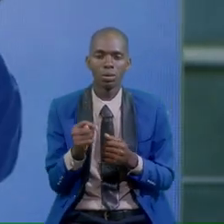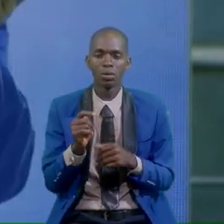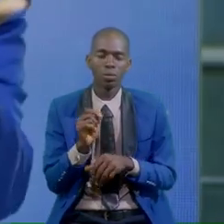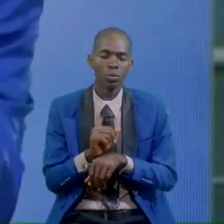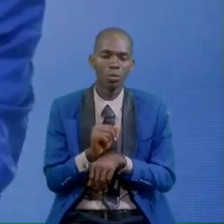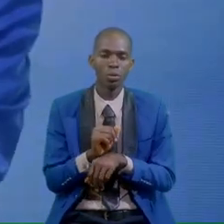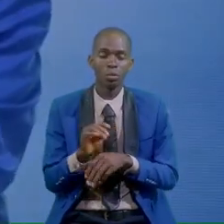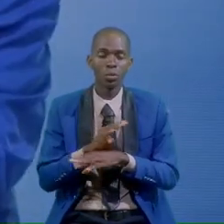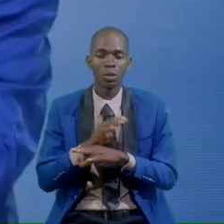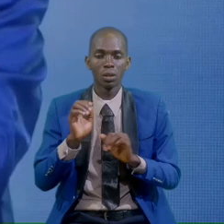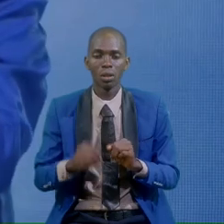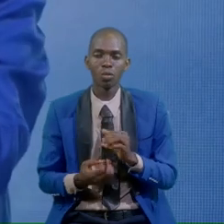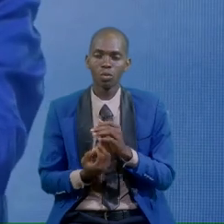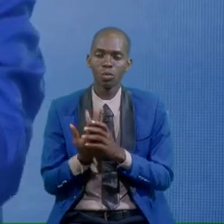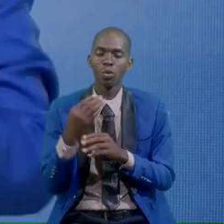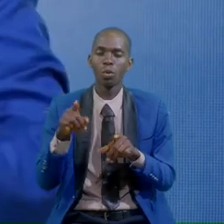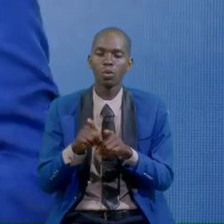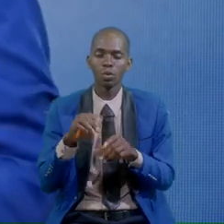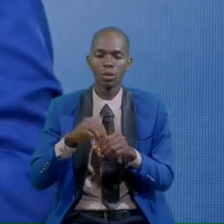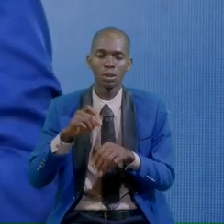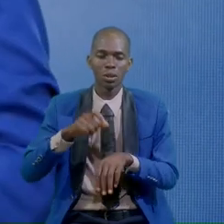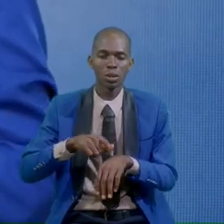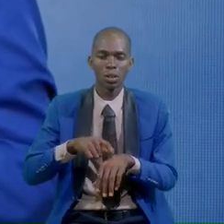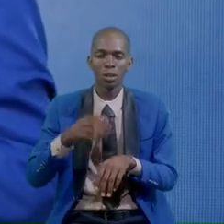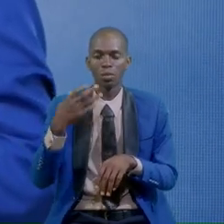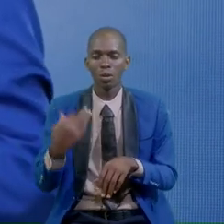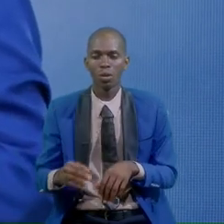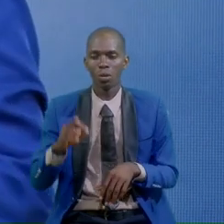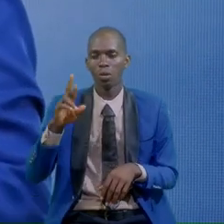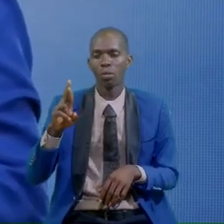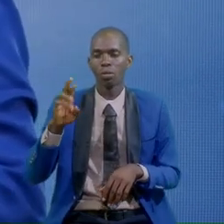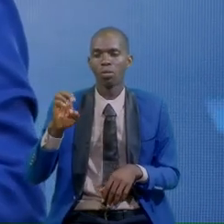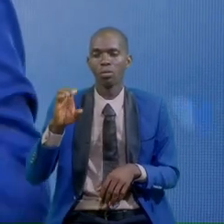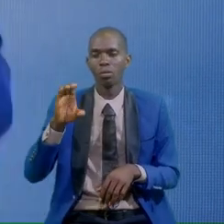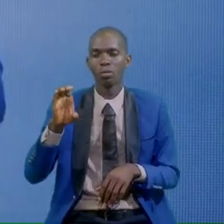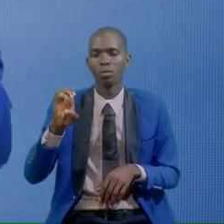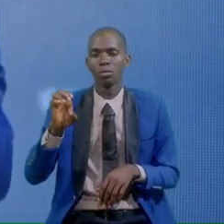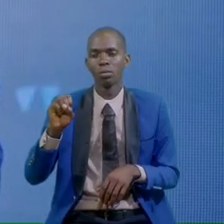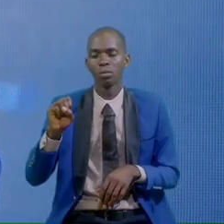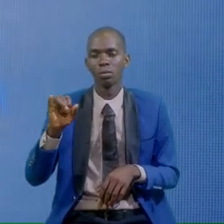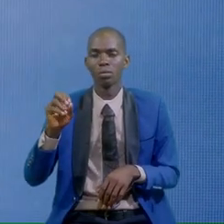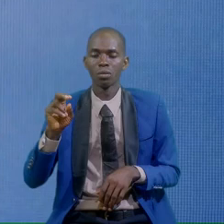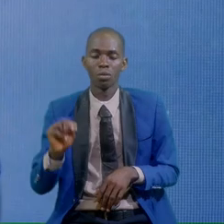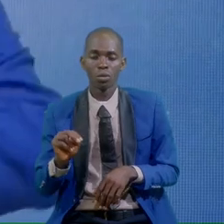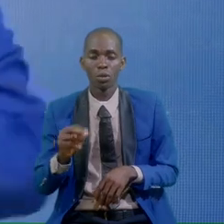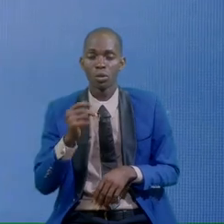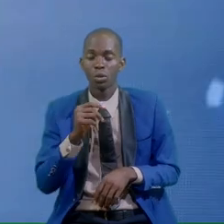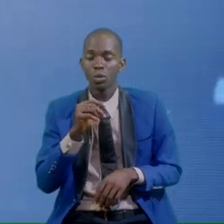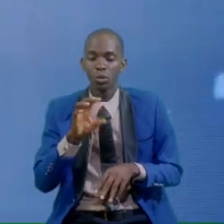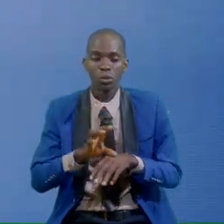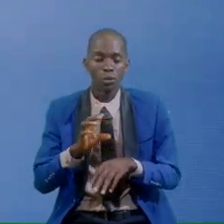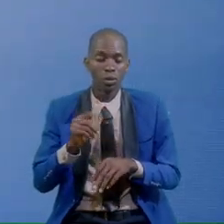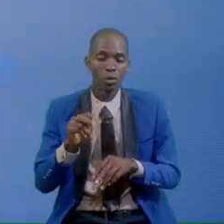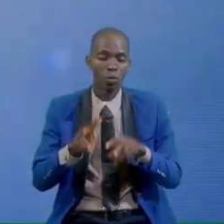recession. The world does not pack off their old men, but the church. There are